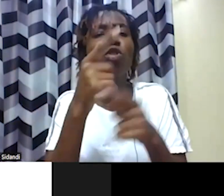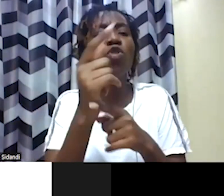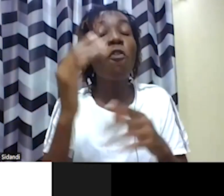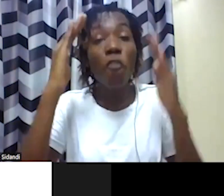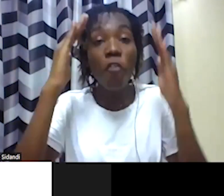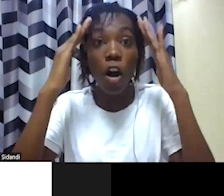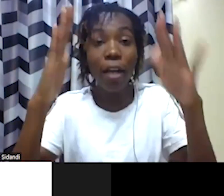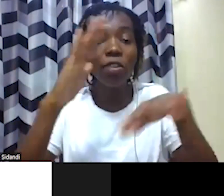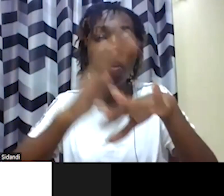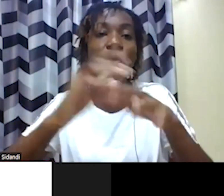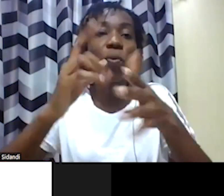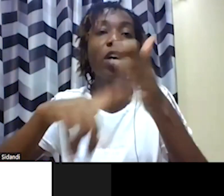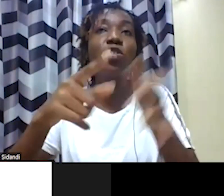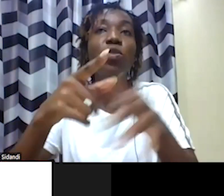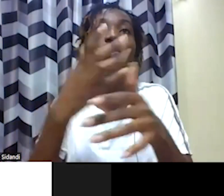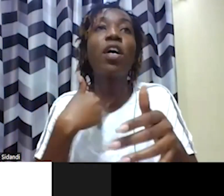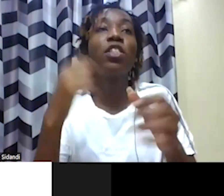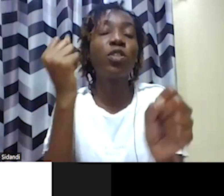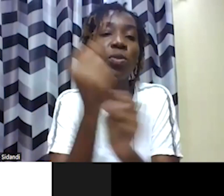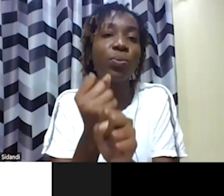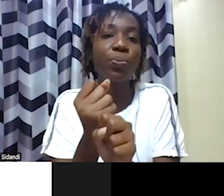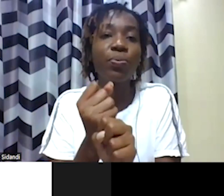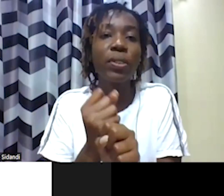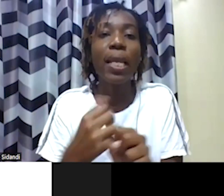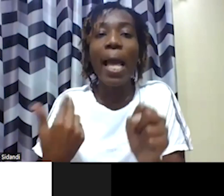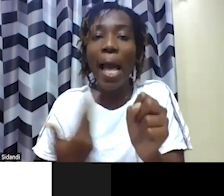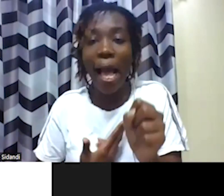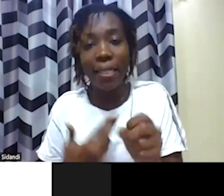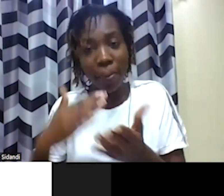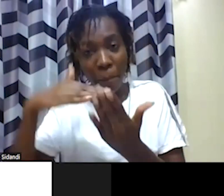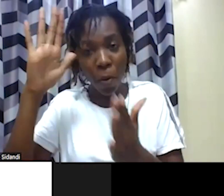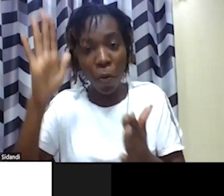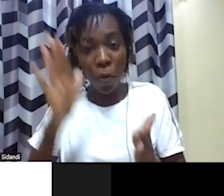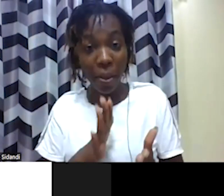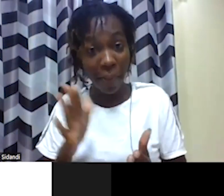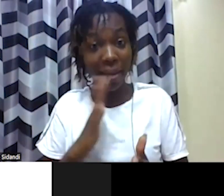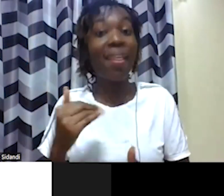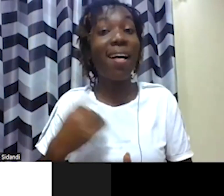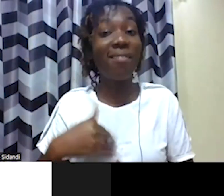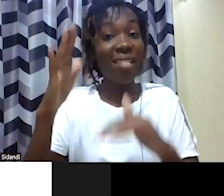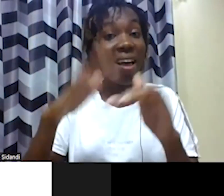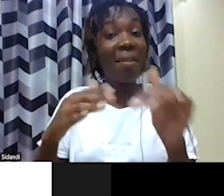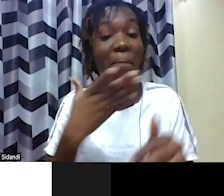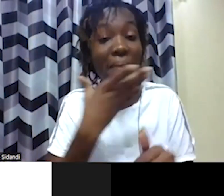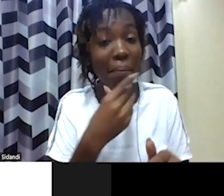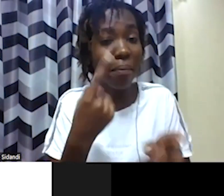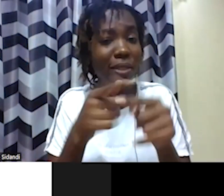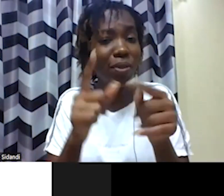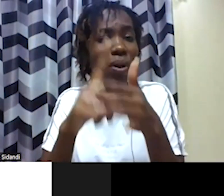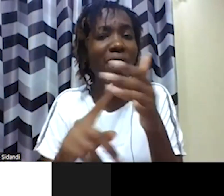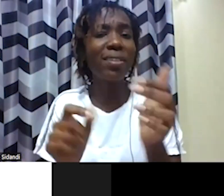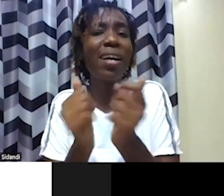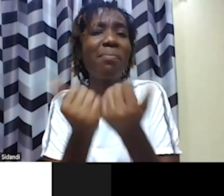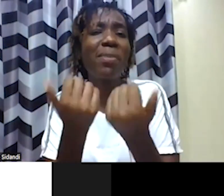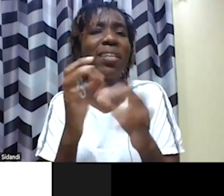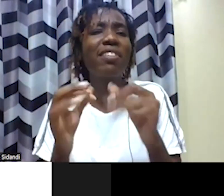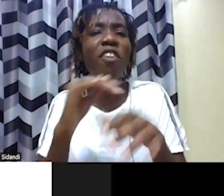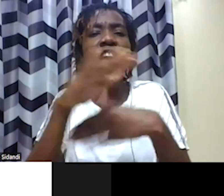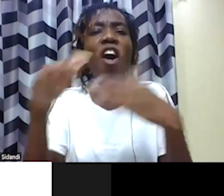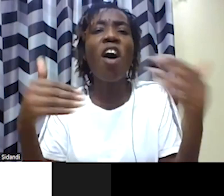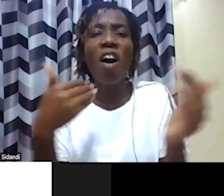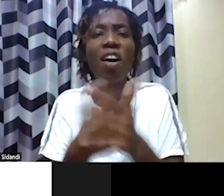on what you want to do. We are more women than men in the world. So what happens when all of us are sitting